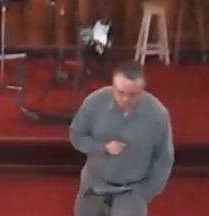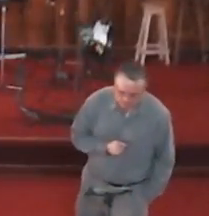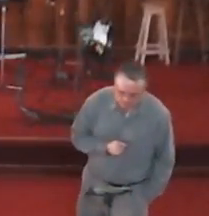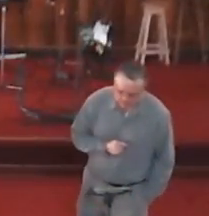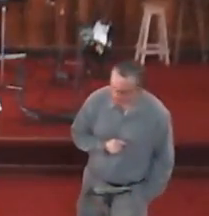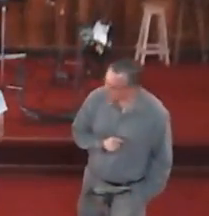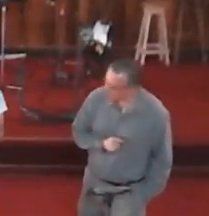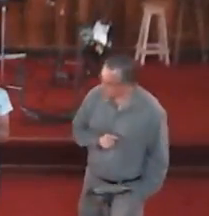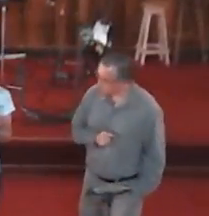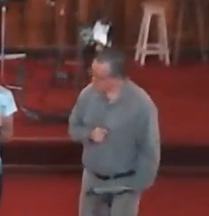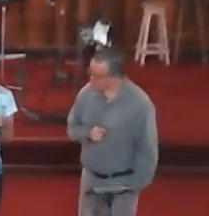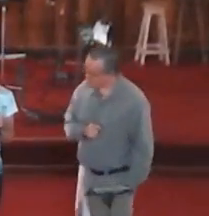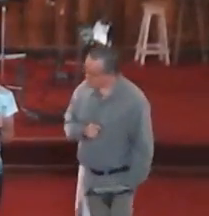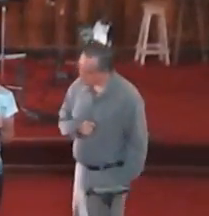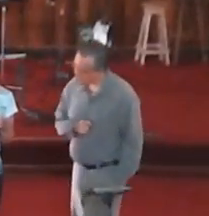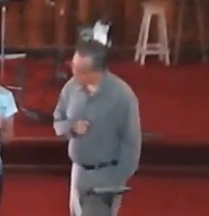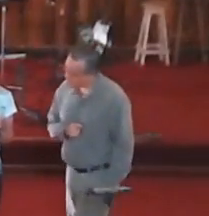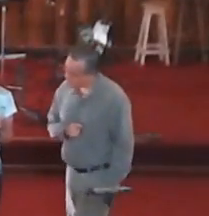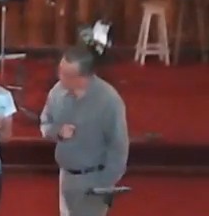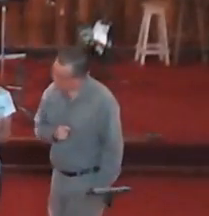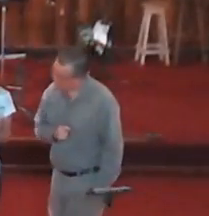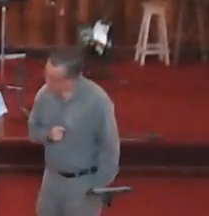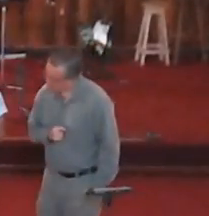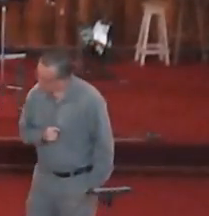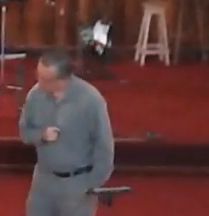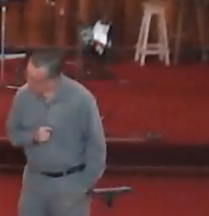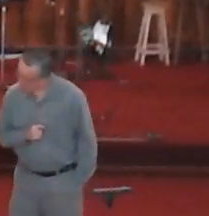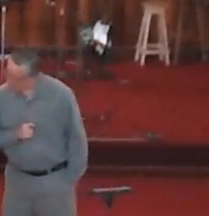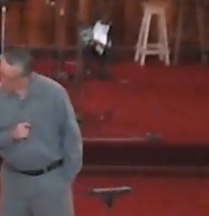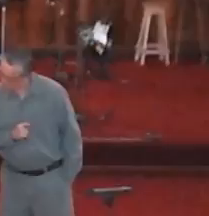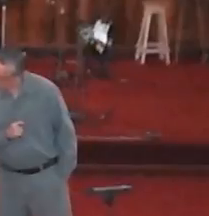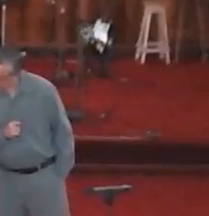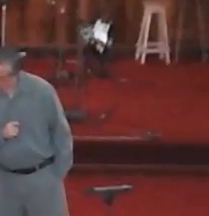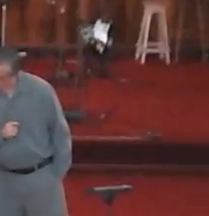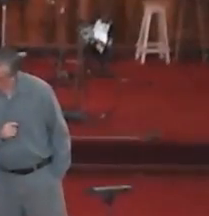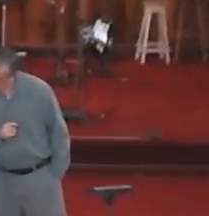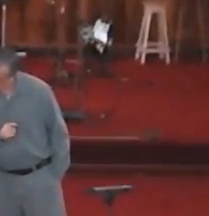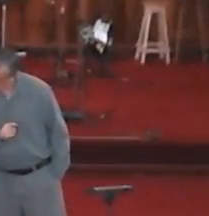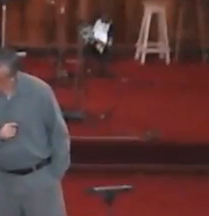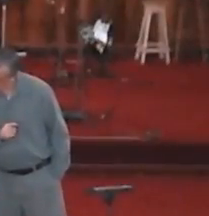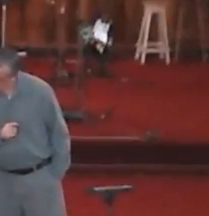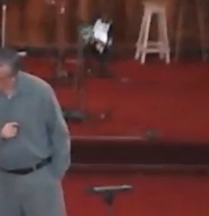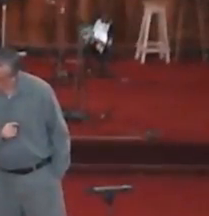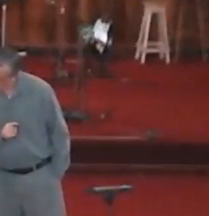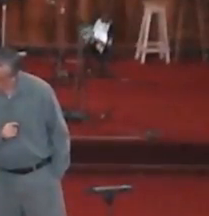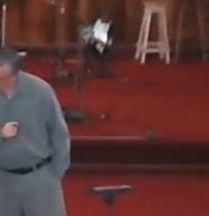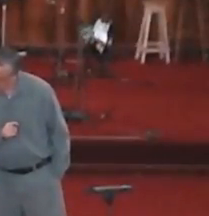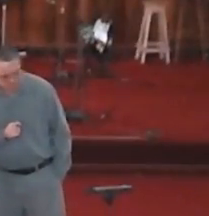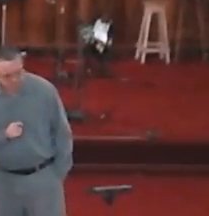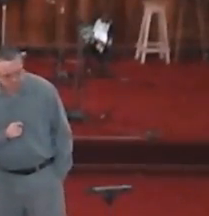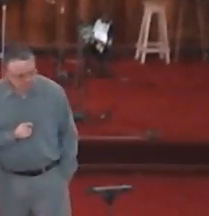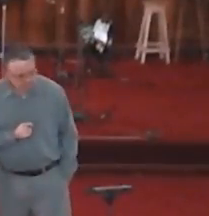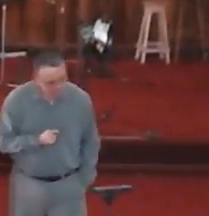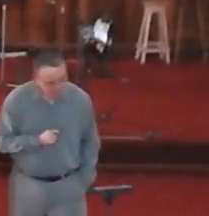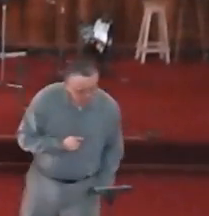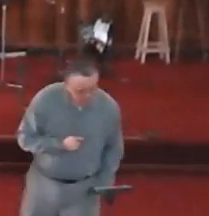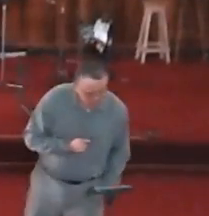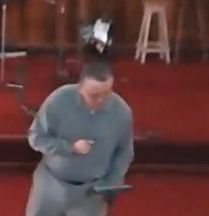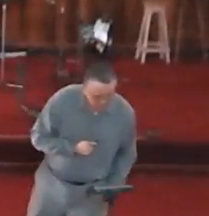124. 1:24. After looking at themselves. James 1:24. Yeah, after looking at themselves, go away